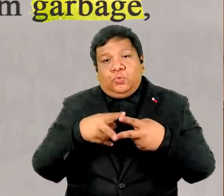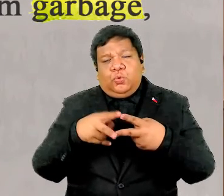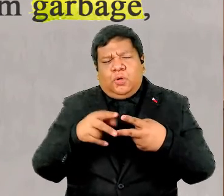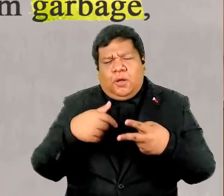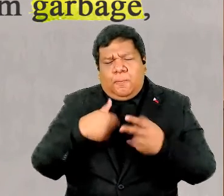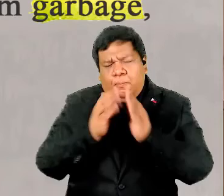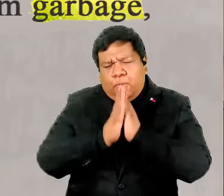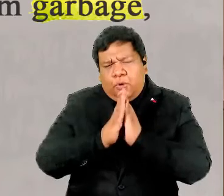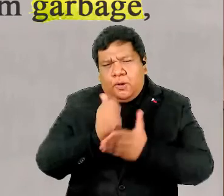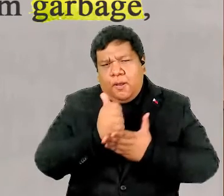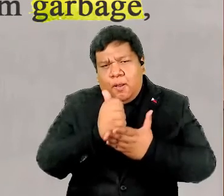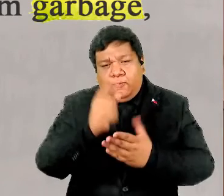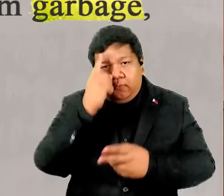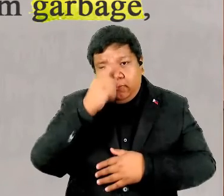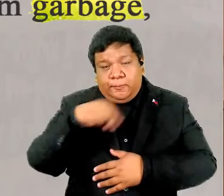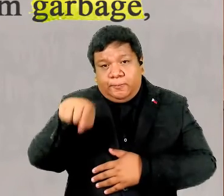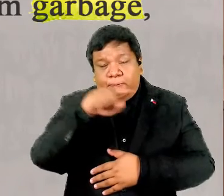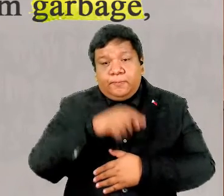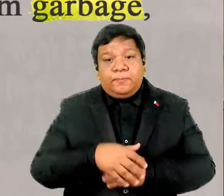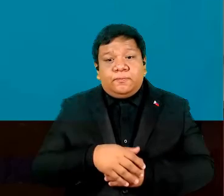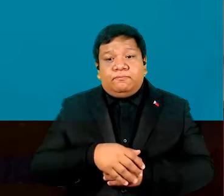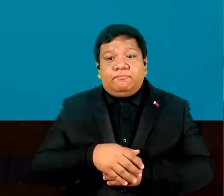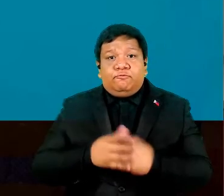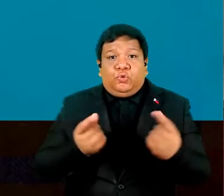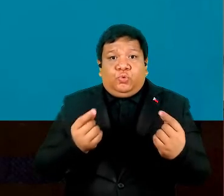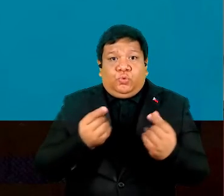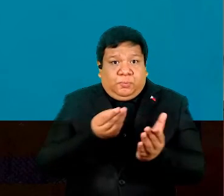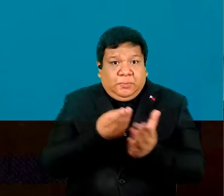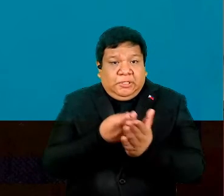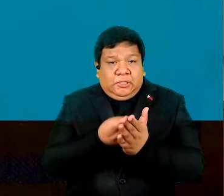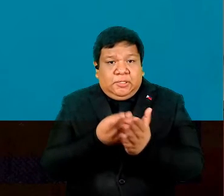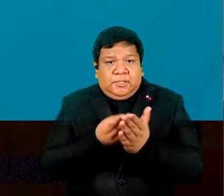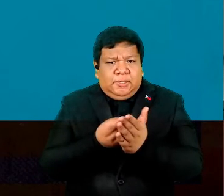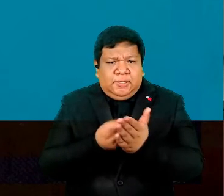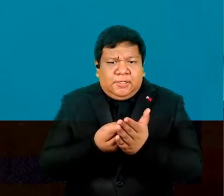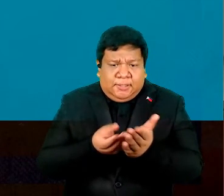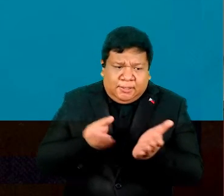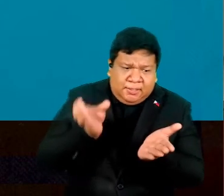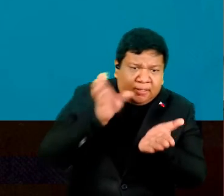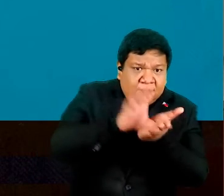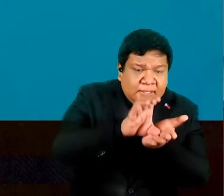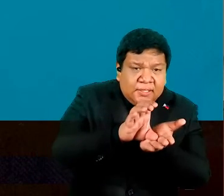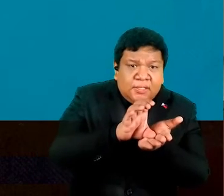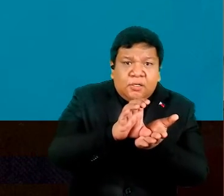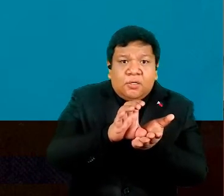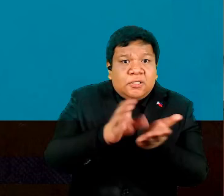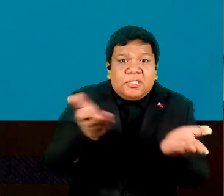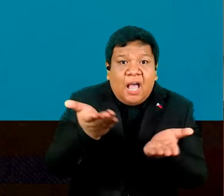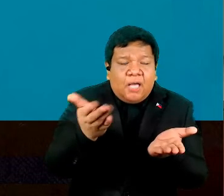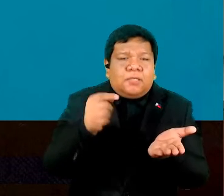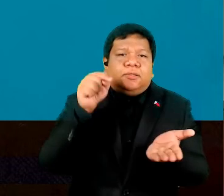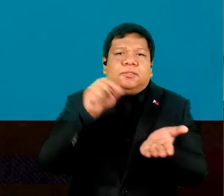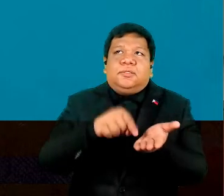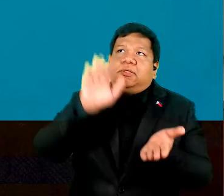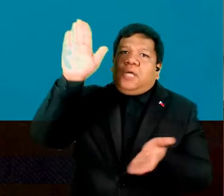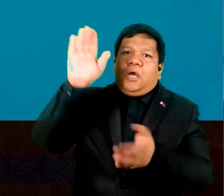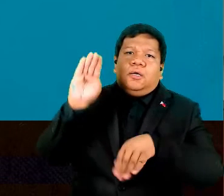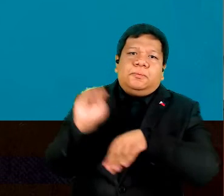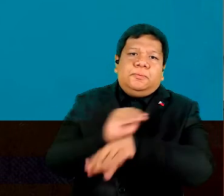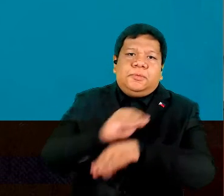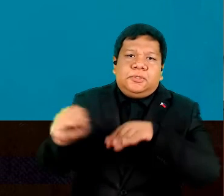that I pray will be helpful for you. Invest your money and time and effort in the work of the